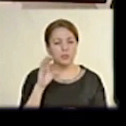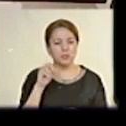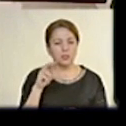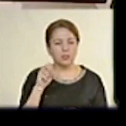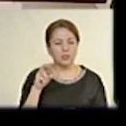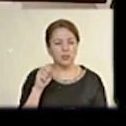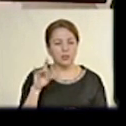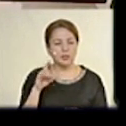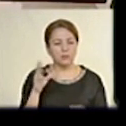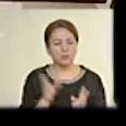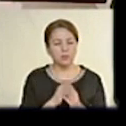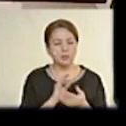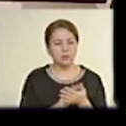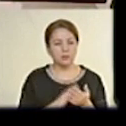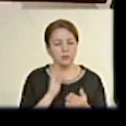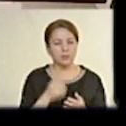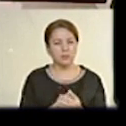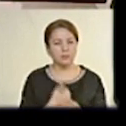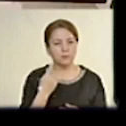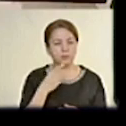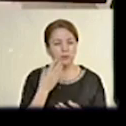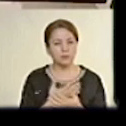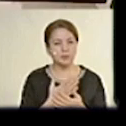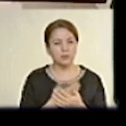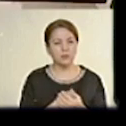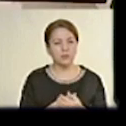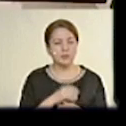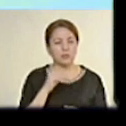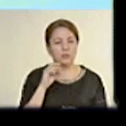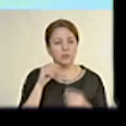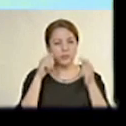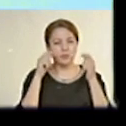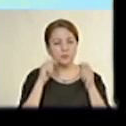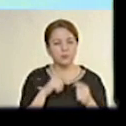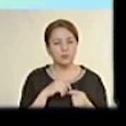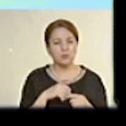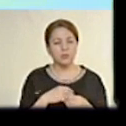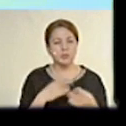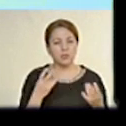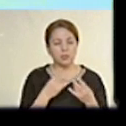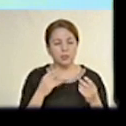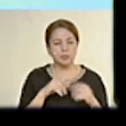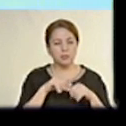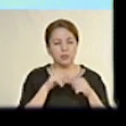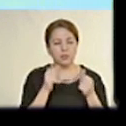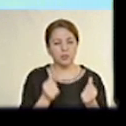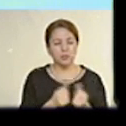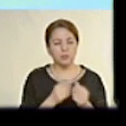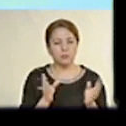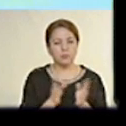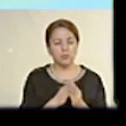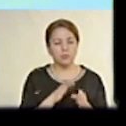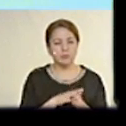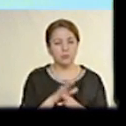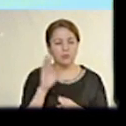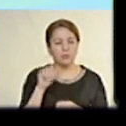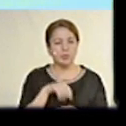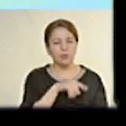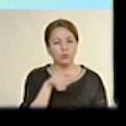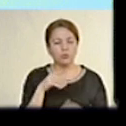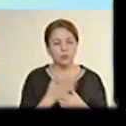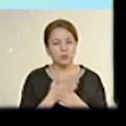davom ettiramiz. Birinchi masala. Rasmlarni tegishli shakllar bilan to'ldiring va ular